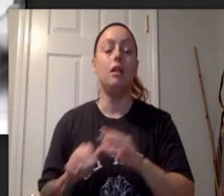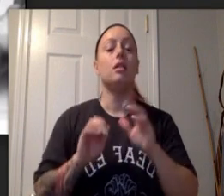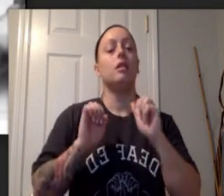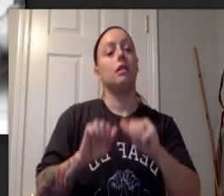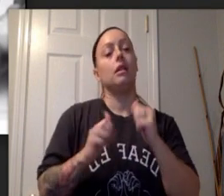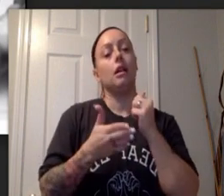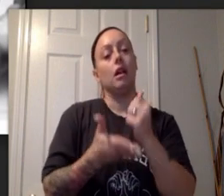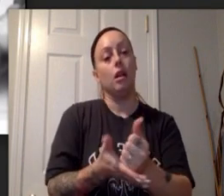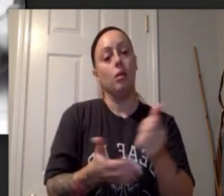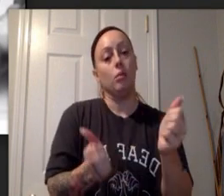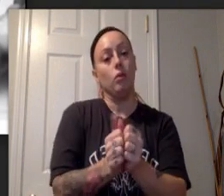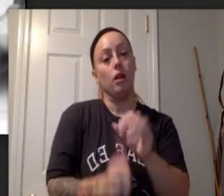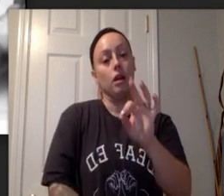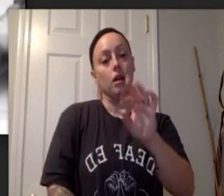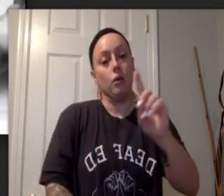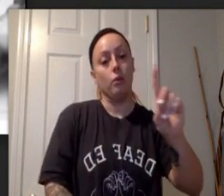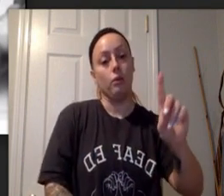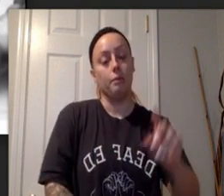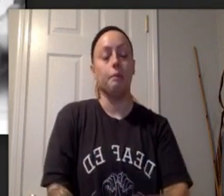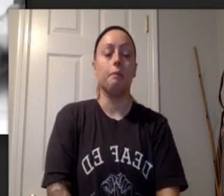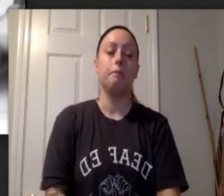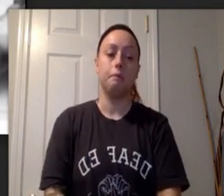law enforcement. Yes.